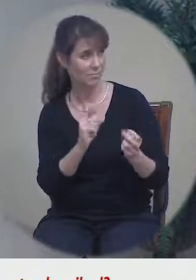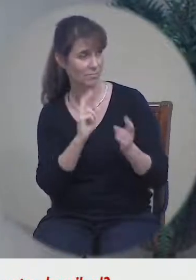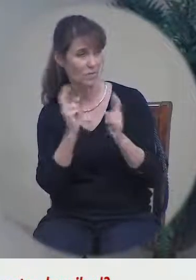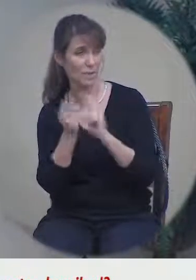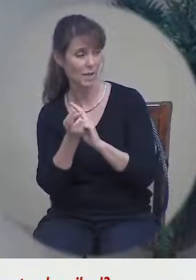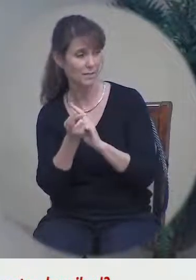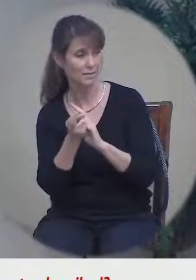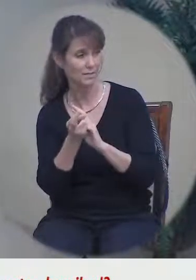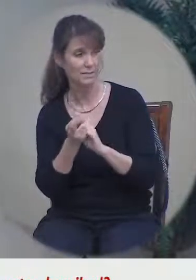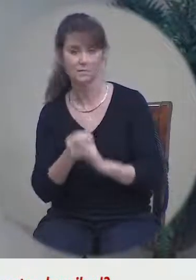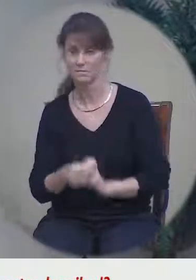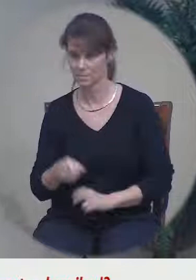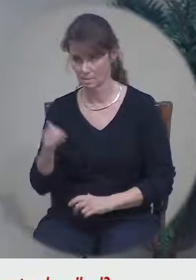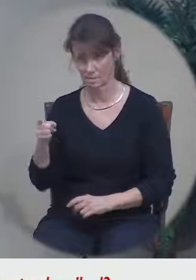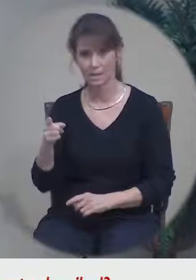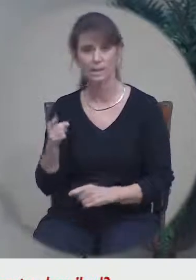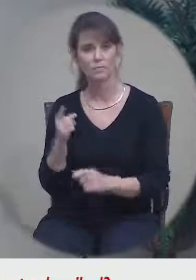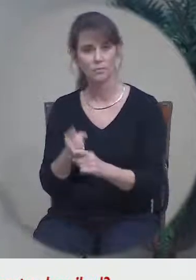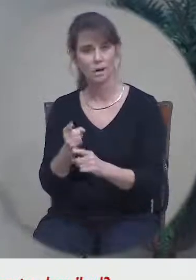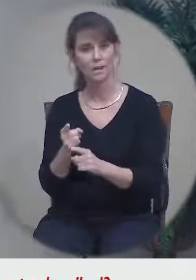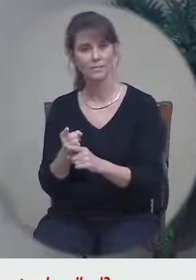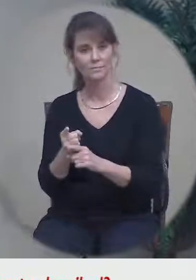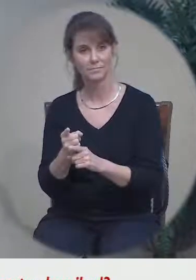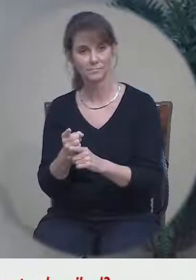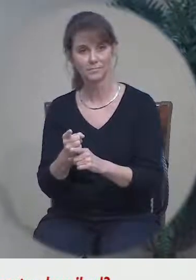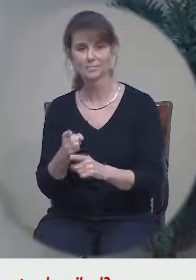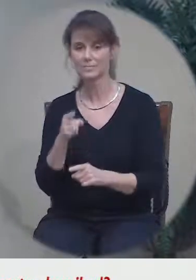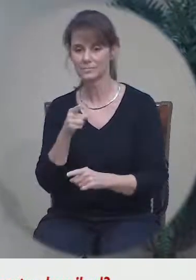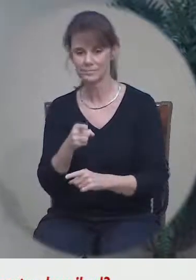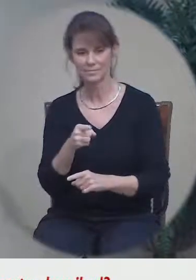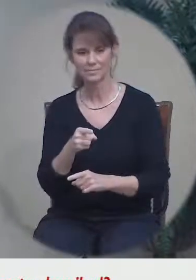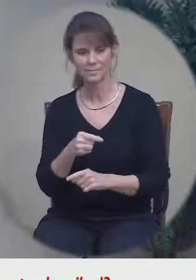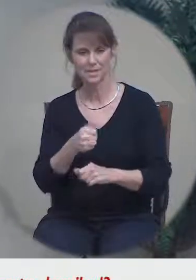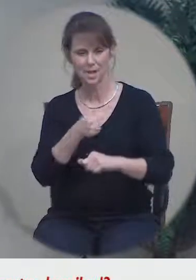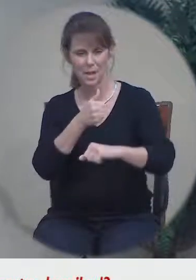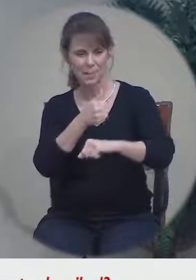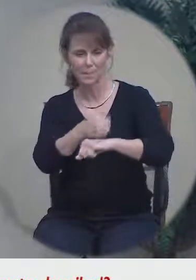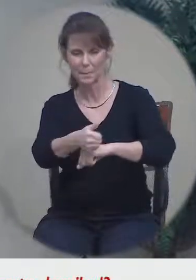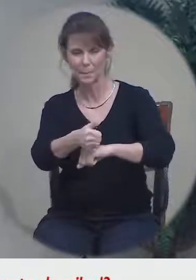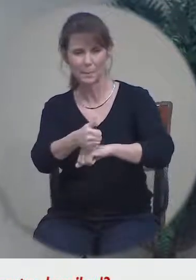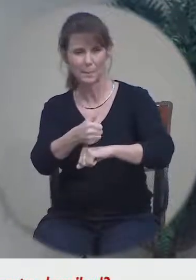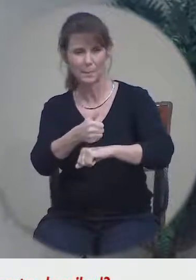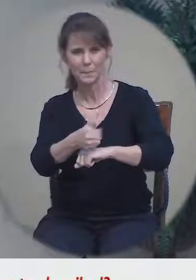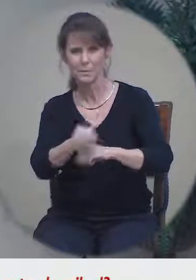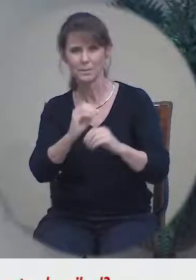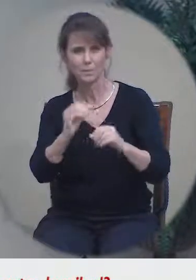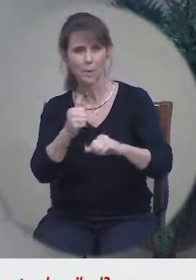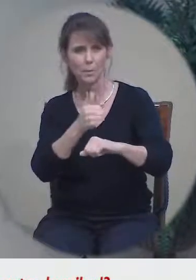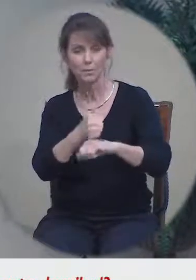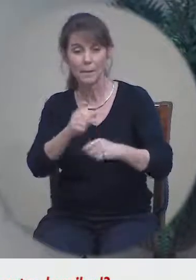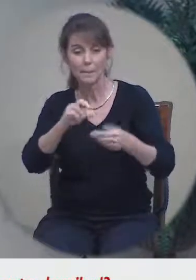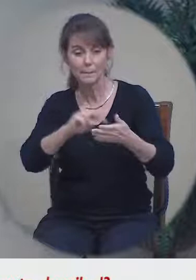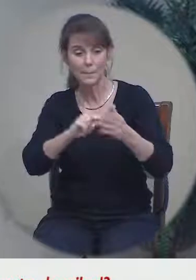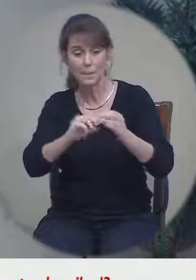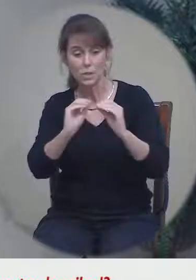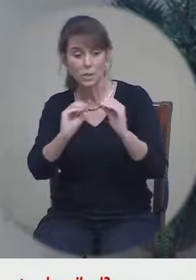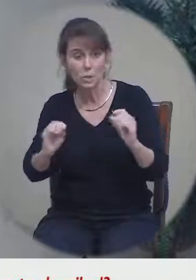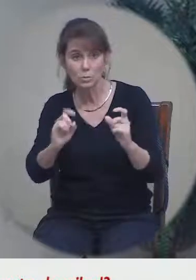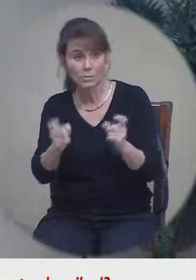points out, and I think it's a key idea, that blameless doesn't mean he is sinless. But when he does